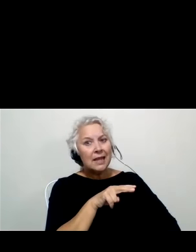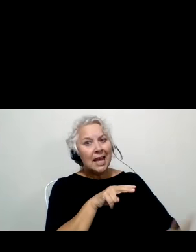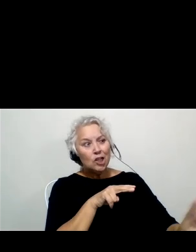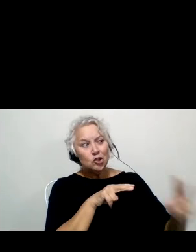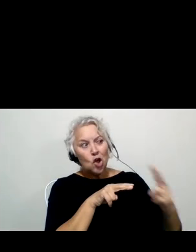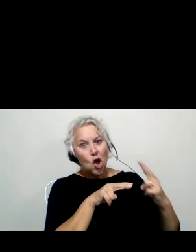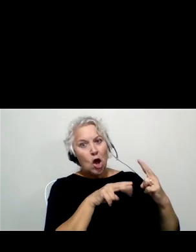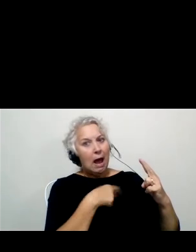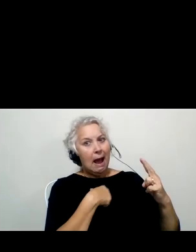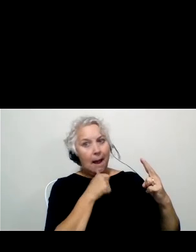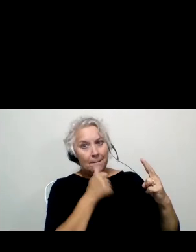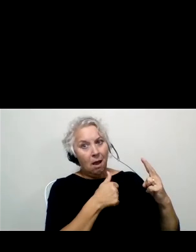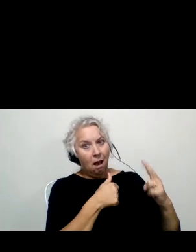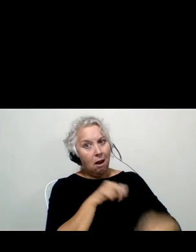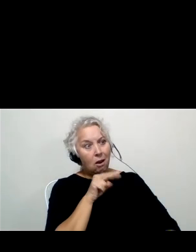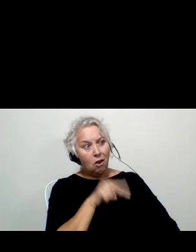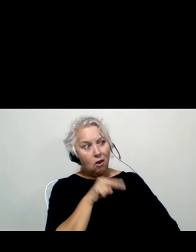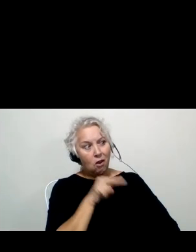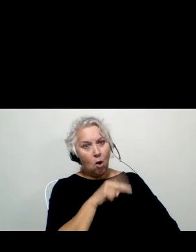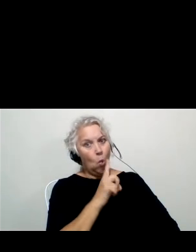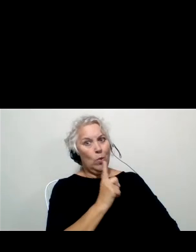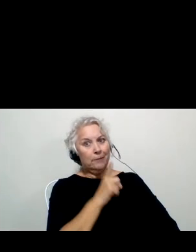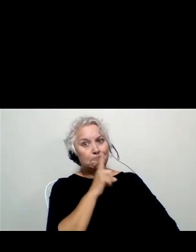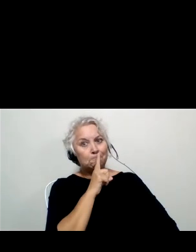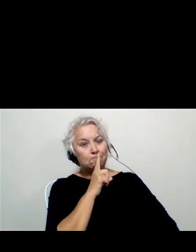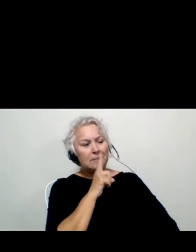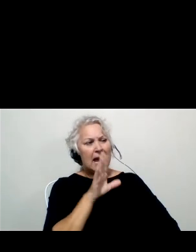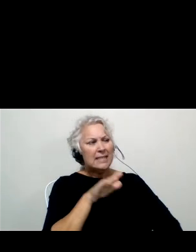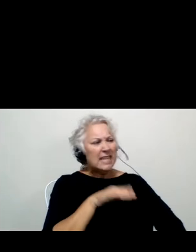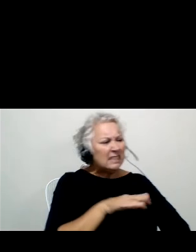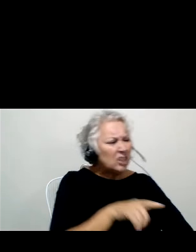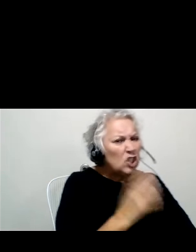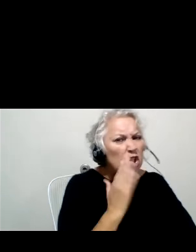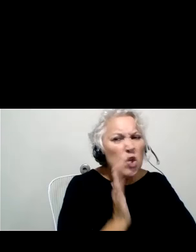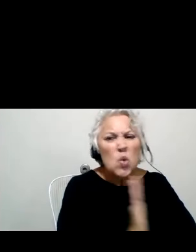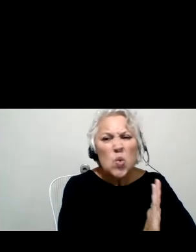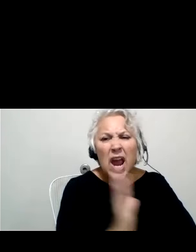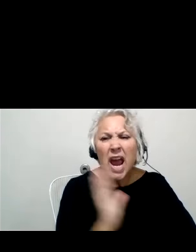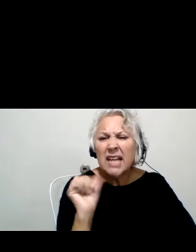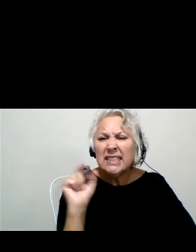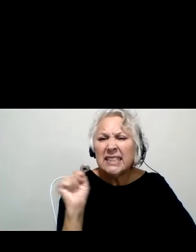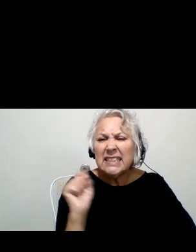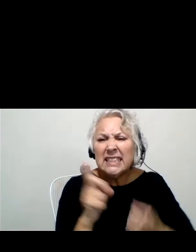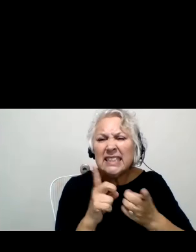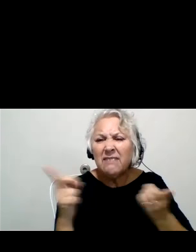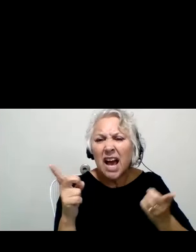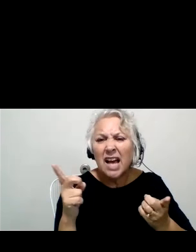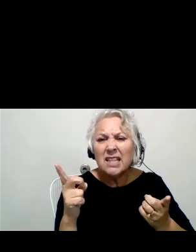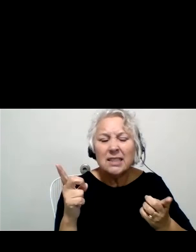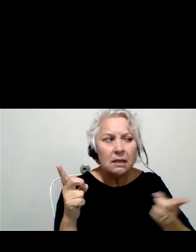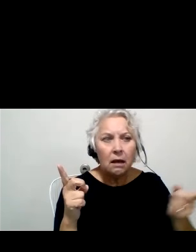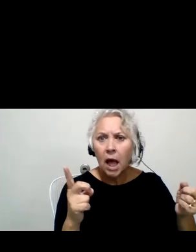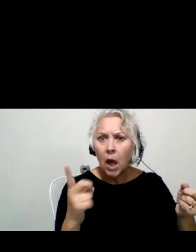not a great just observer when it's not working right. So I leaned in and I said, do you know where his assistive technology device is? And